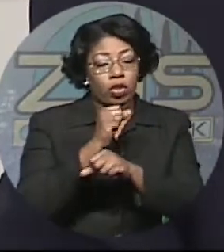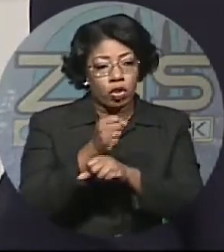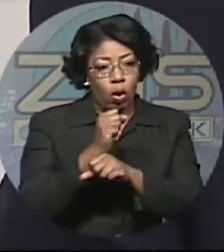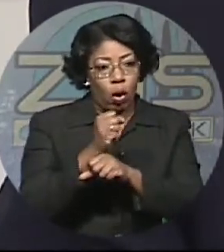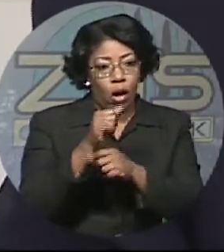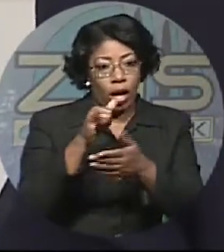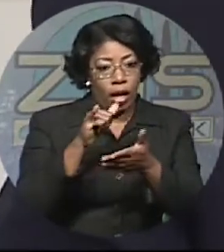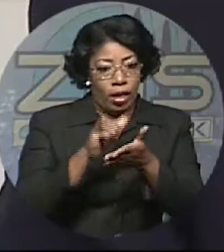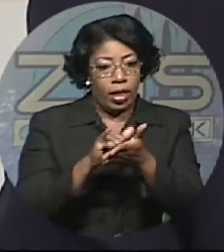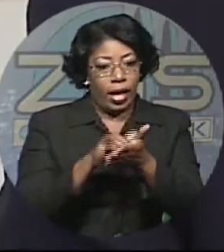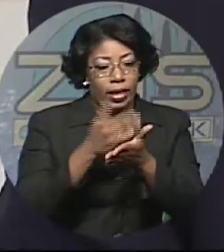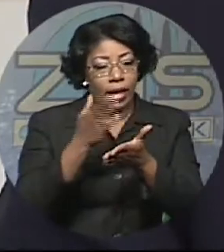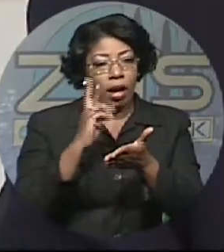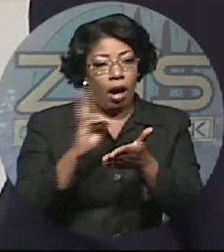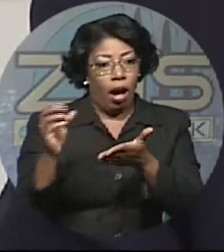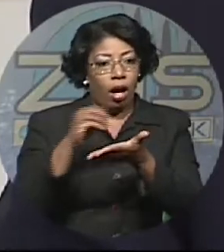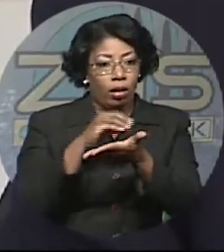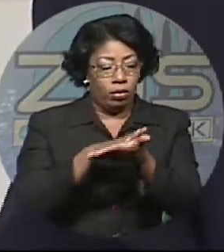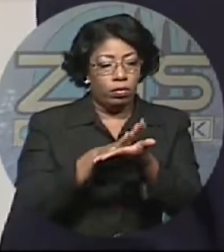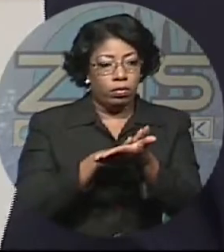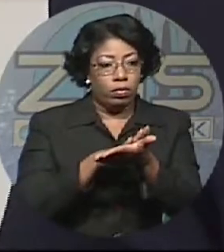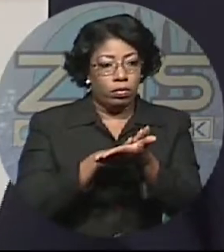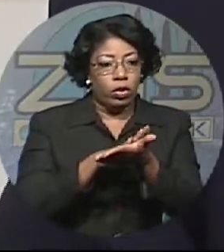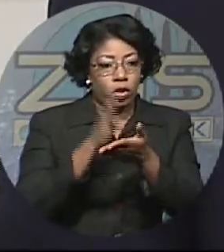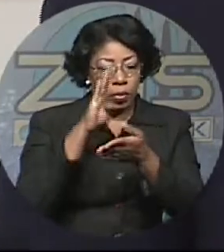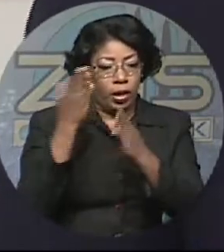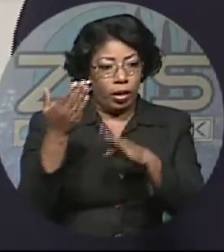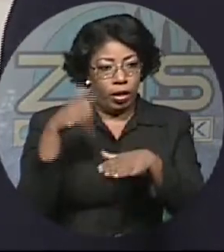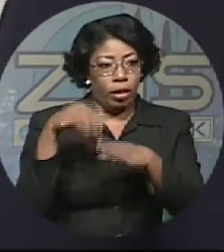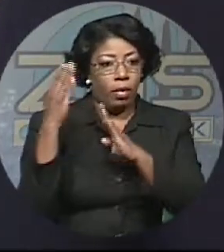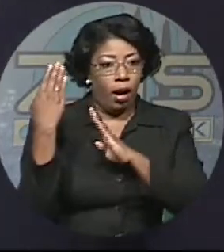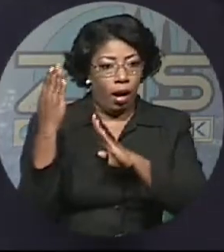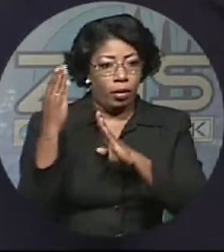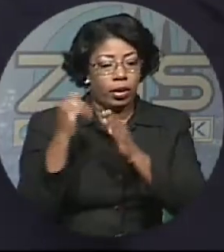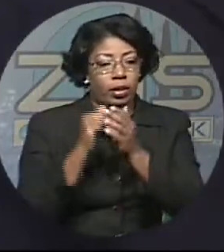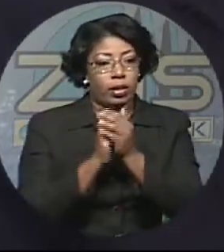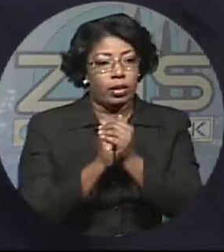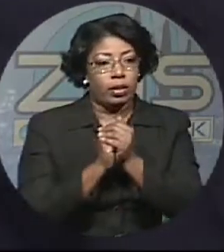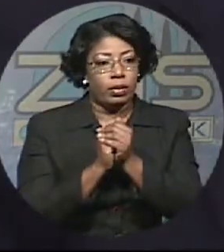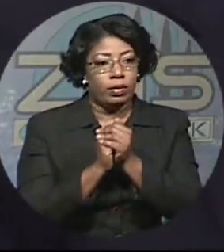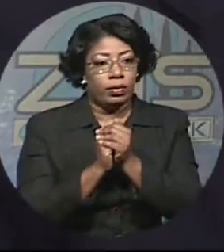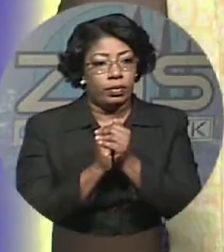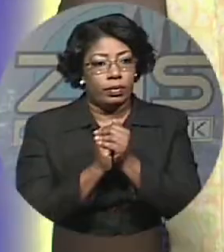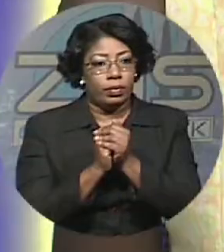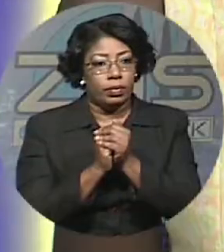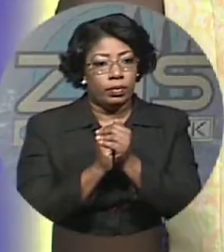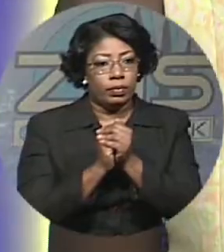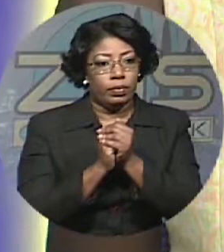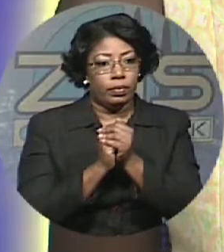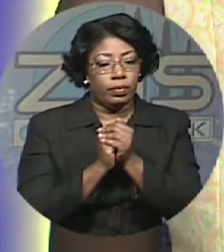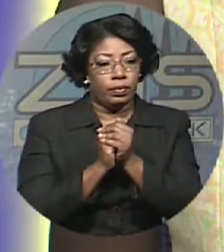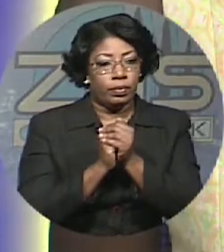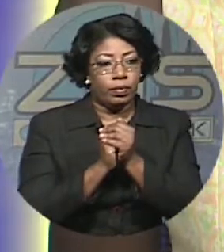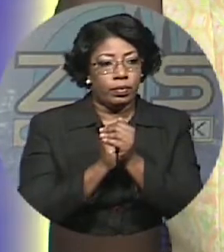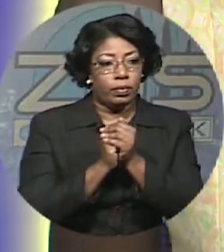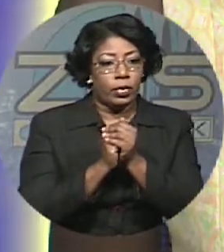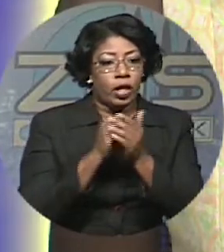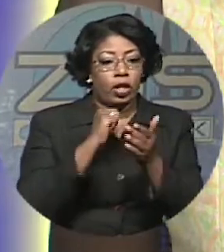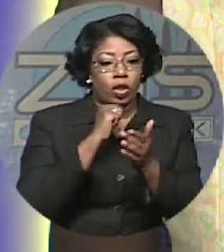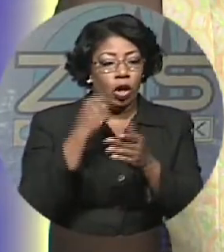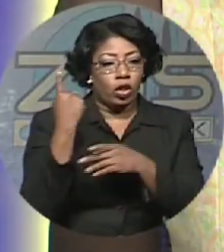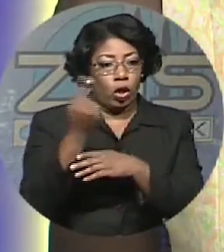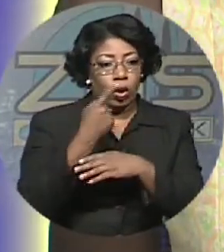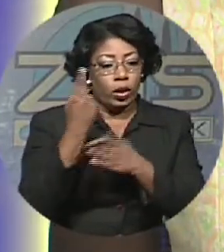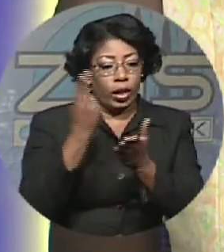are properly documented to be in the Bahamas. And I think that's where the litmus test is actually going to come. And not only Haitians